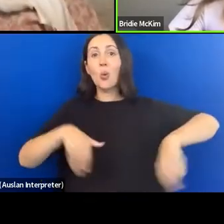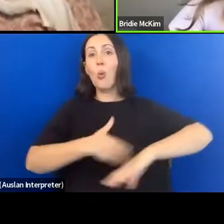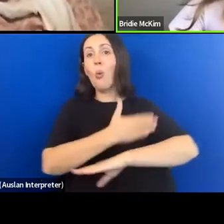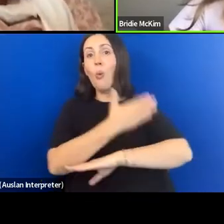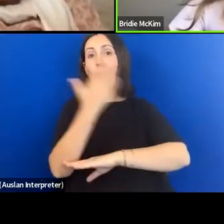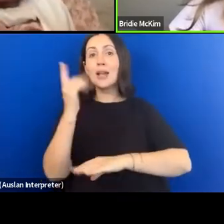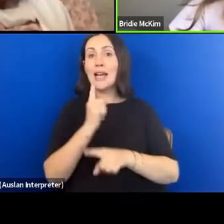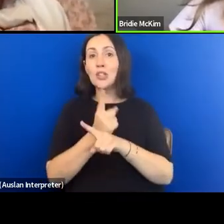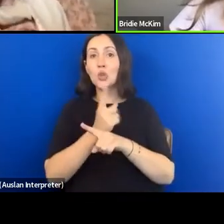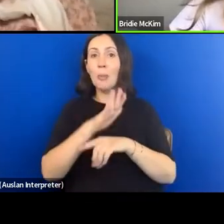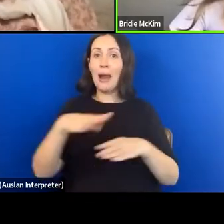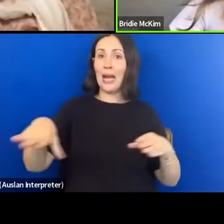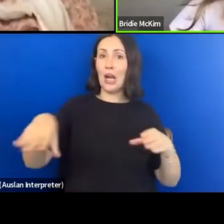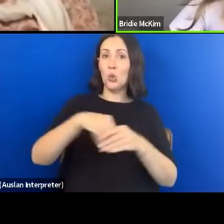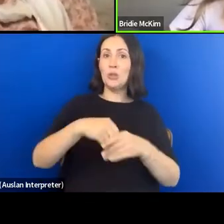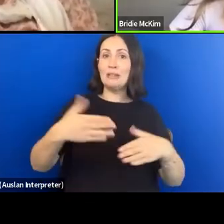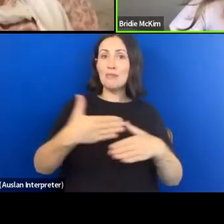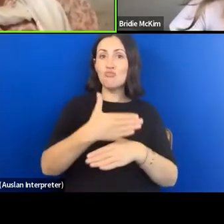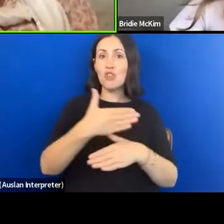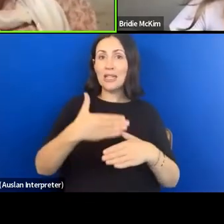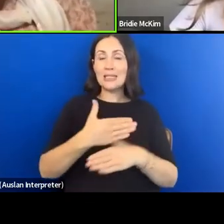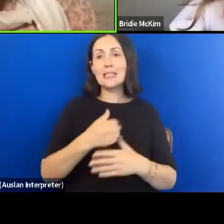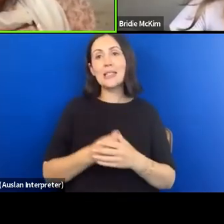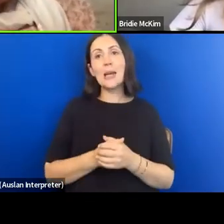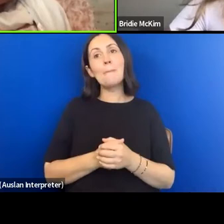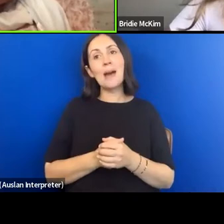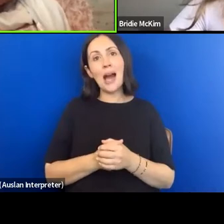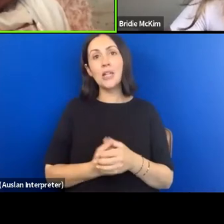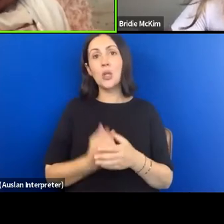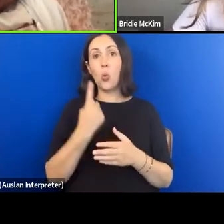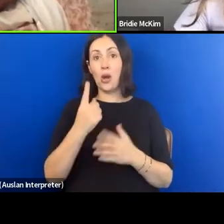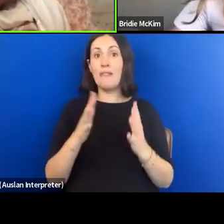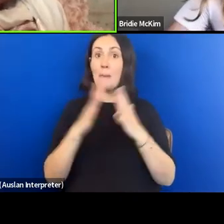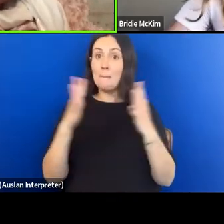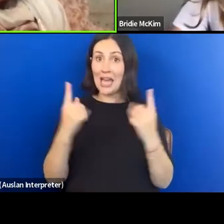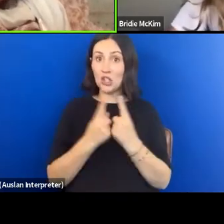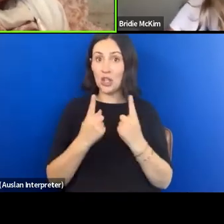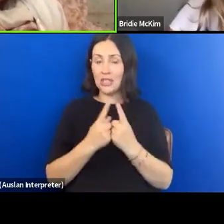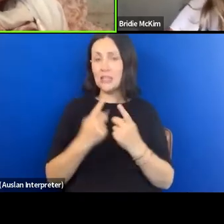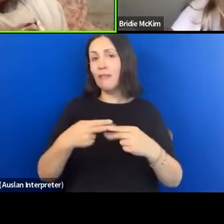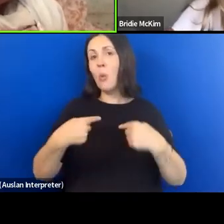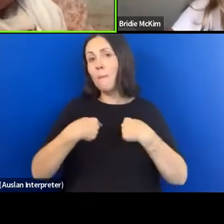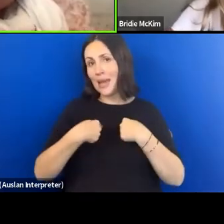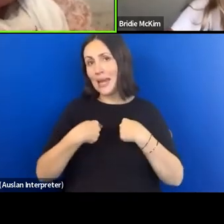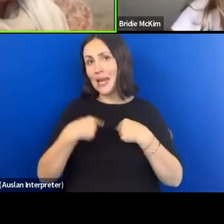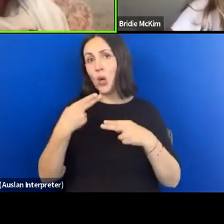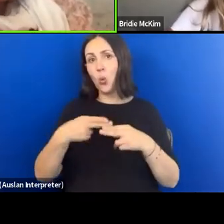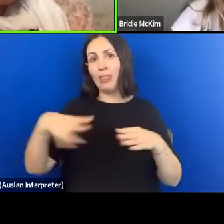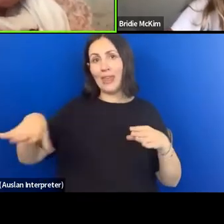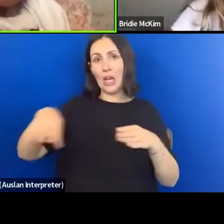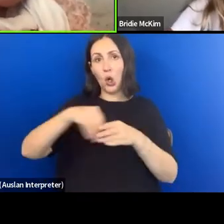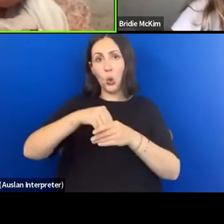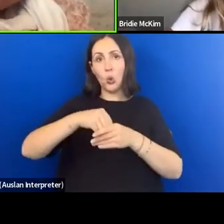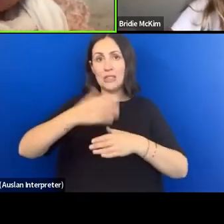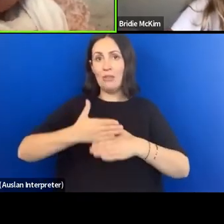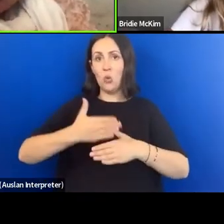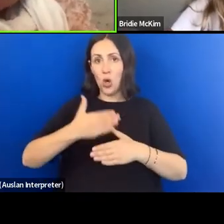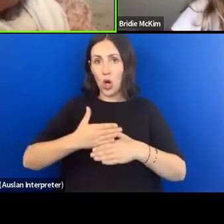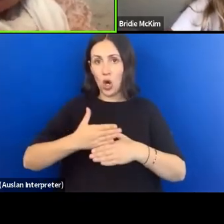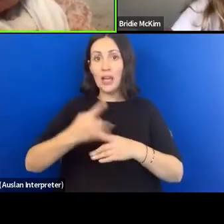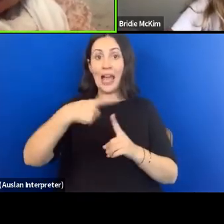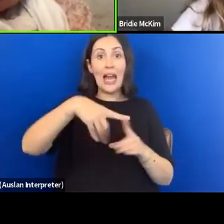Yeah. But I think one of the major things for me in terms of inclusive work and